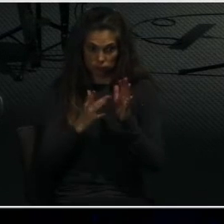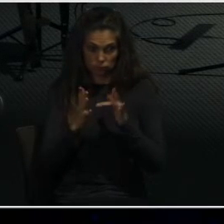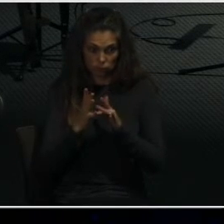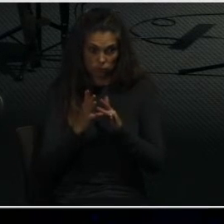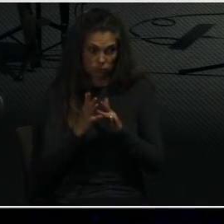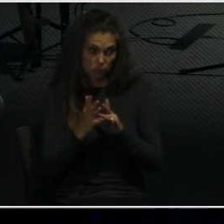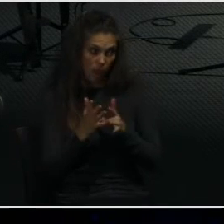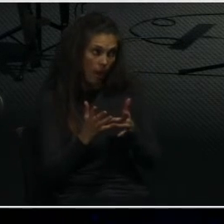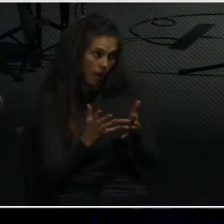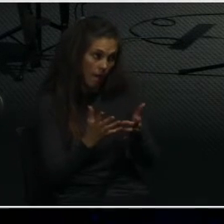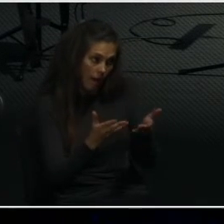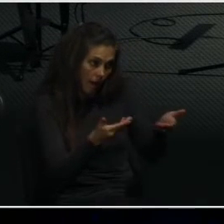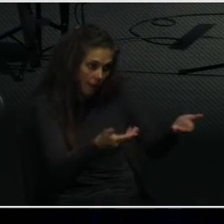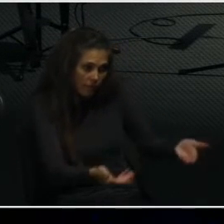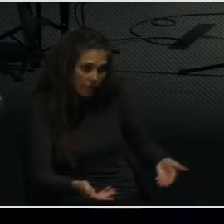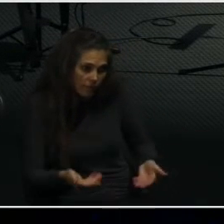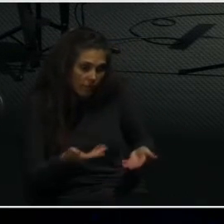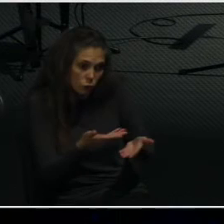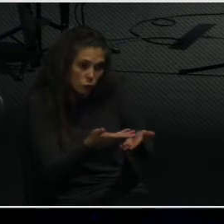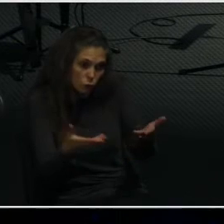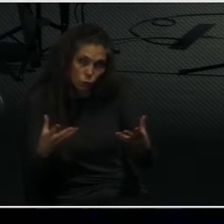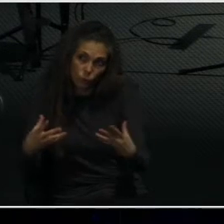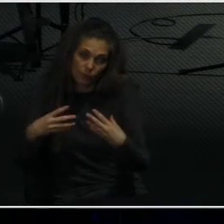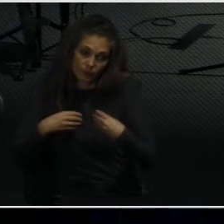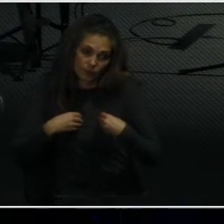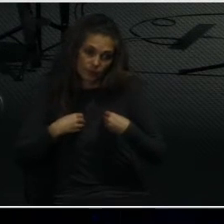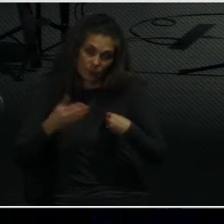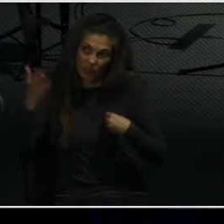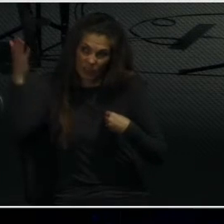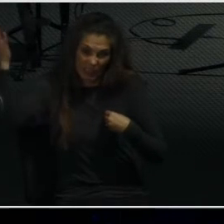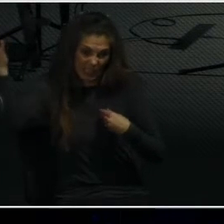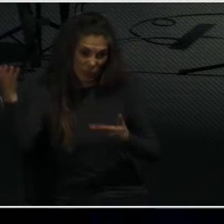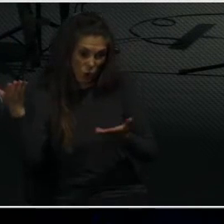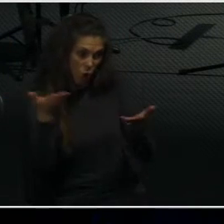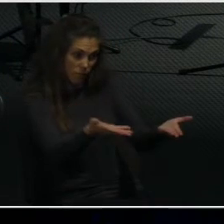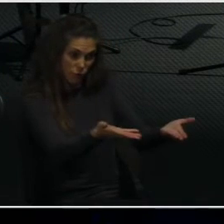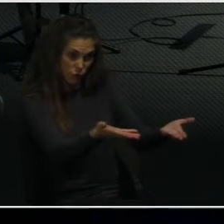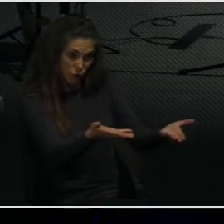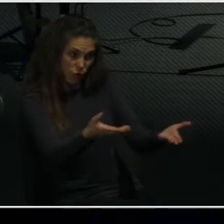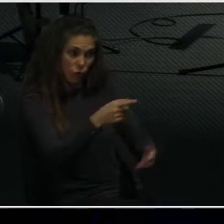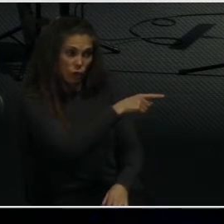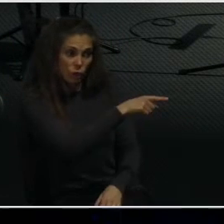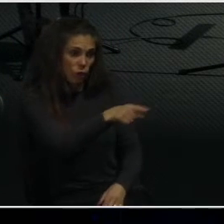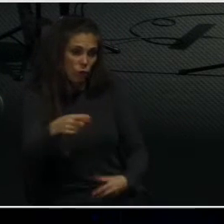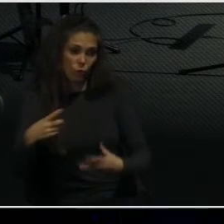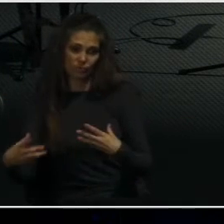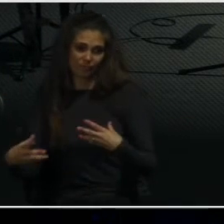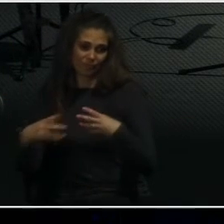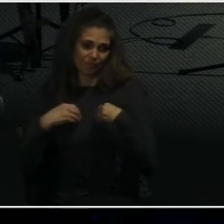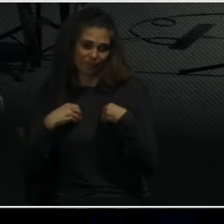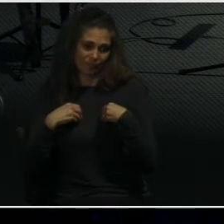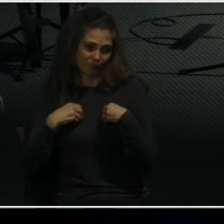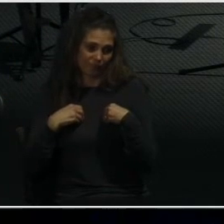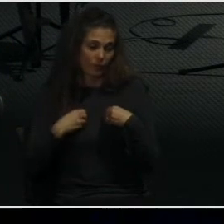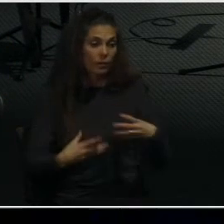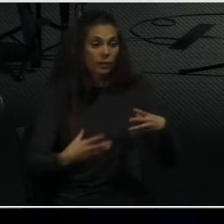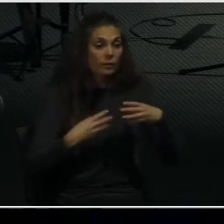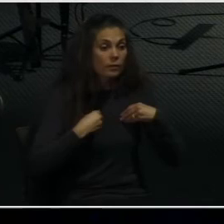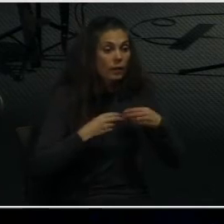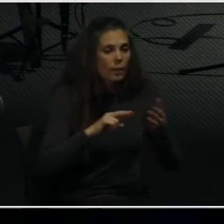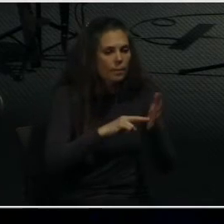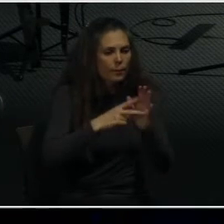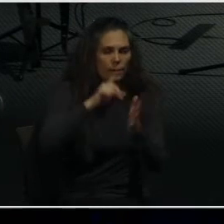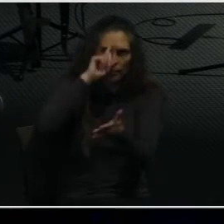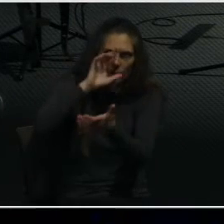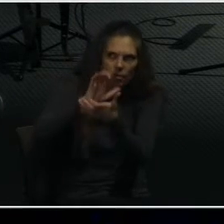invitation for you to come to him today. You need to believe that he is God the Son, the Savior of the world, and the Lord